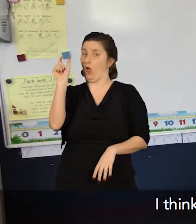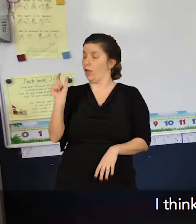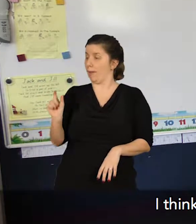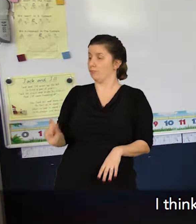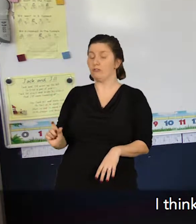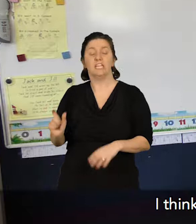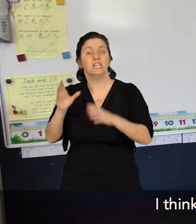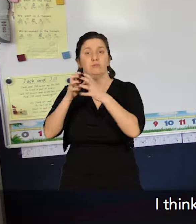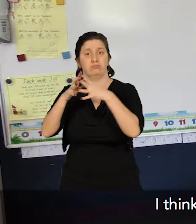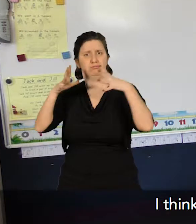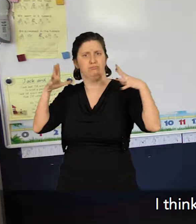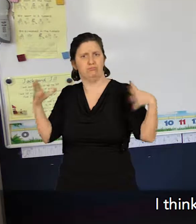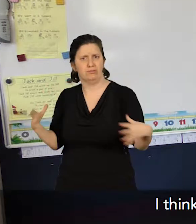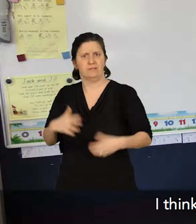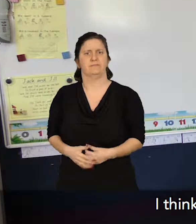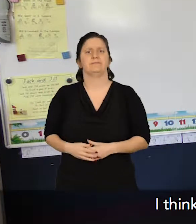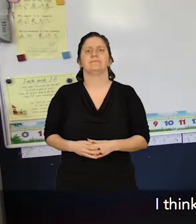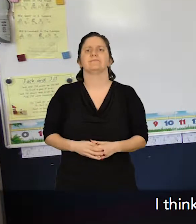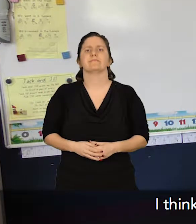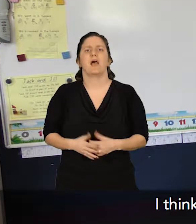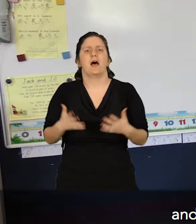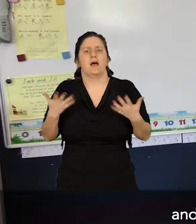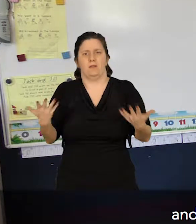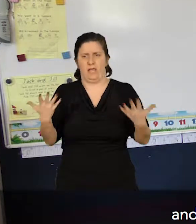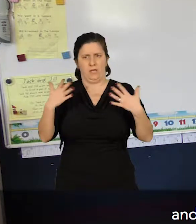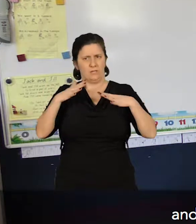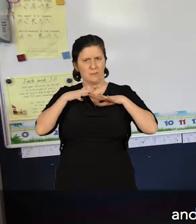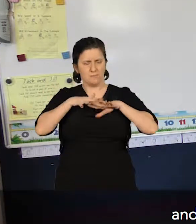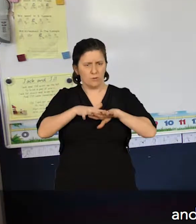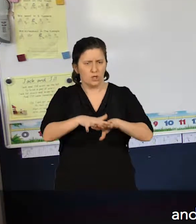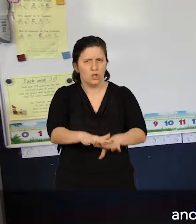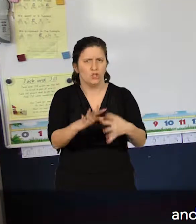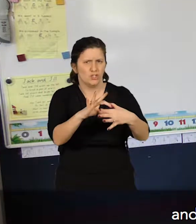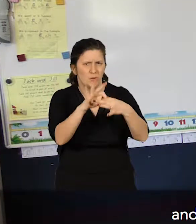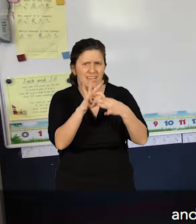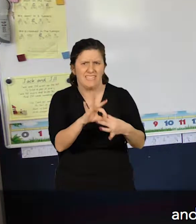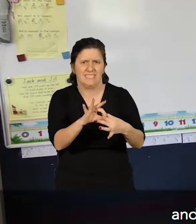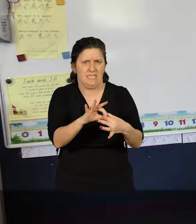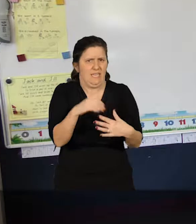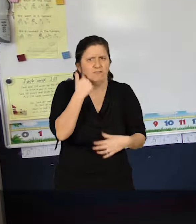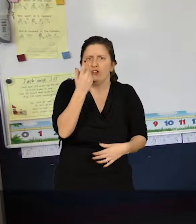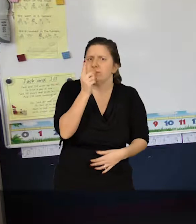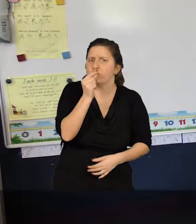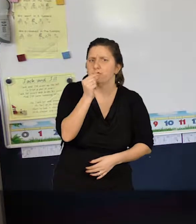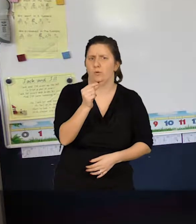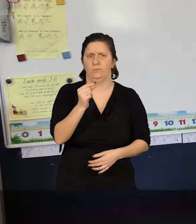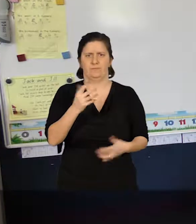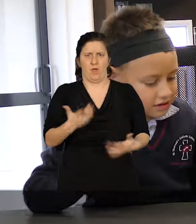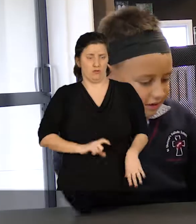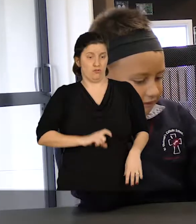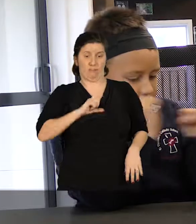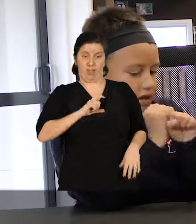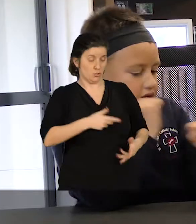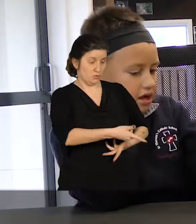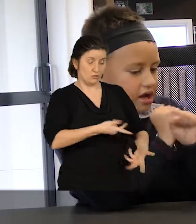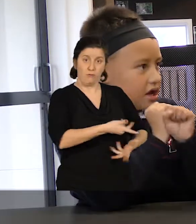has increased, our own vocabulary, and how to integrate it where possible. I think confidence